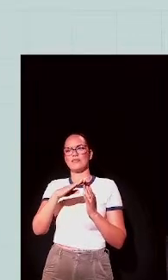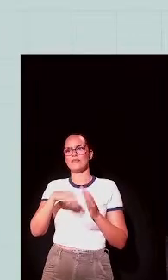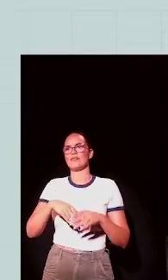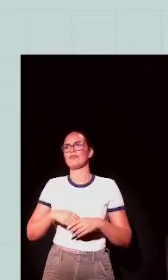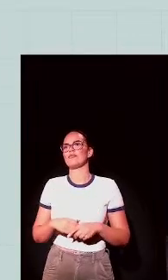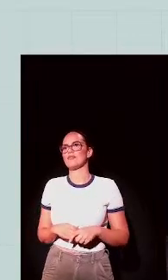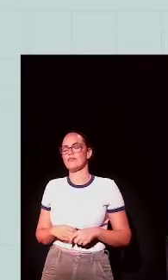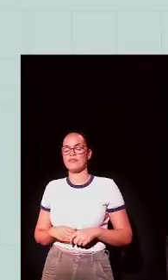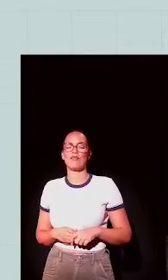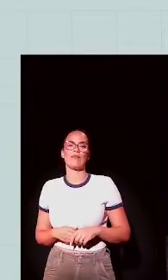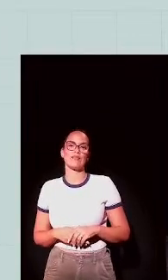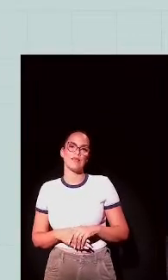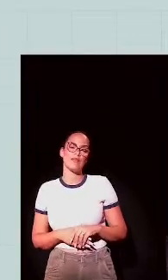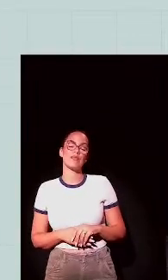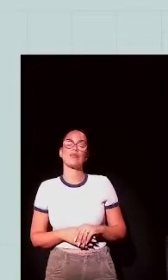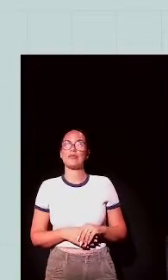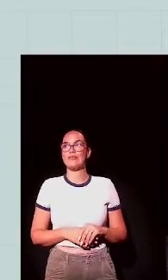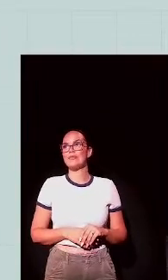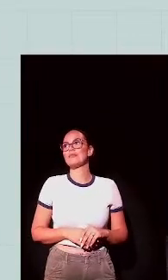Aging.